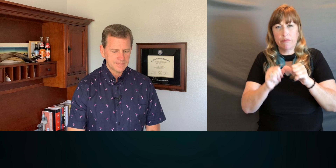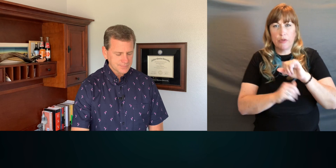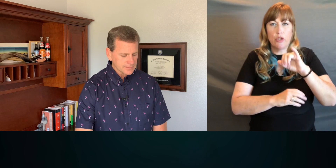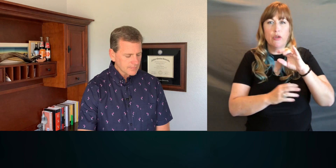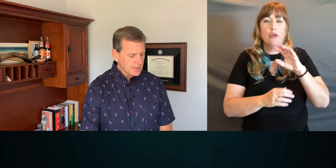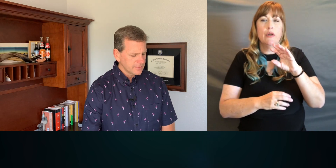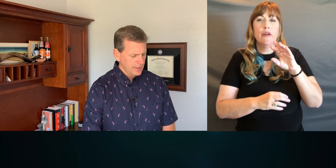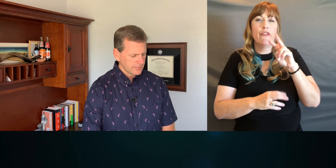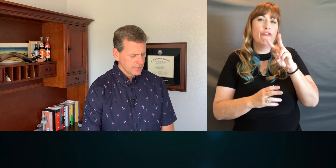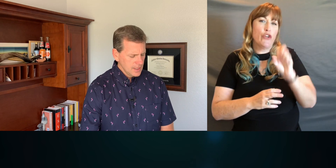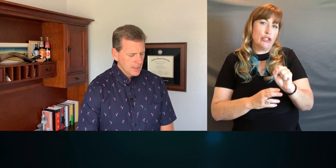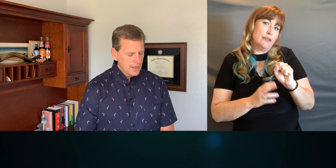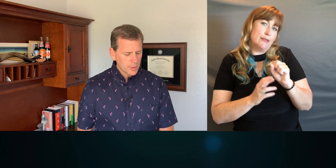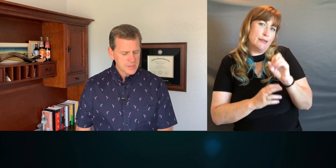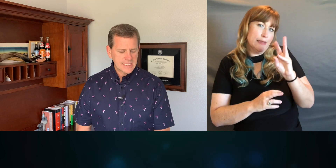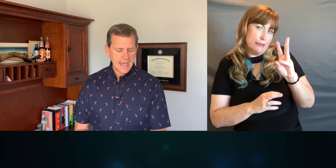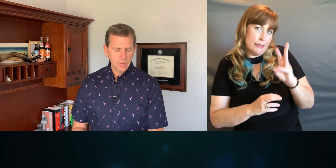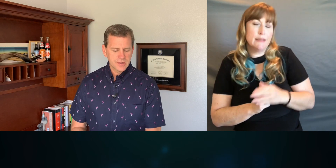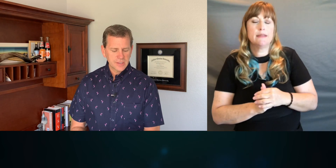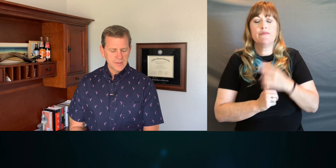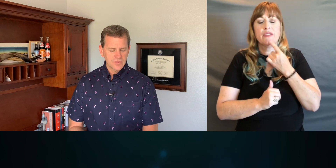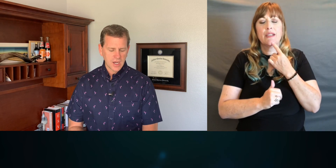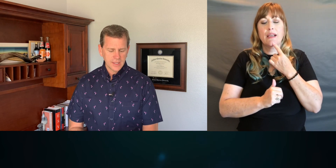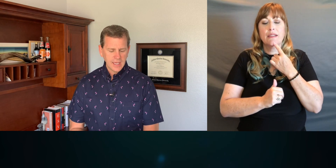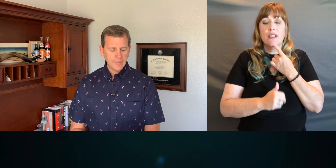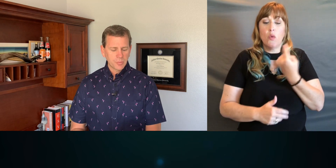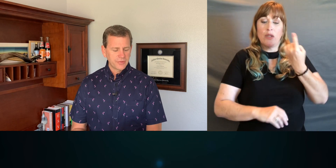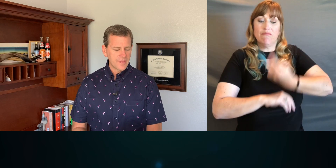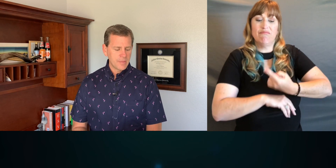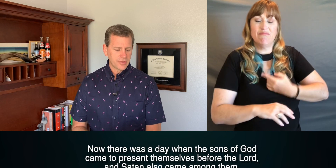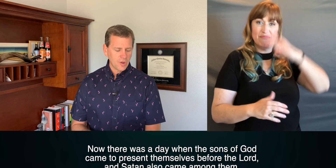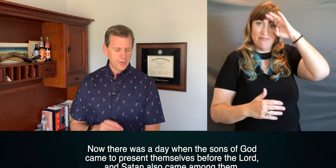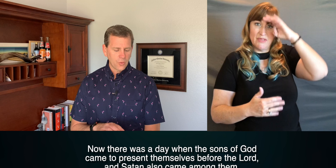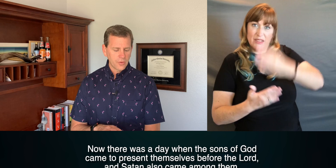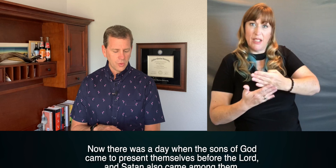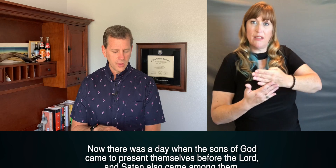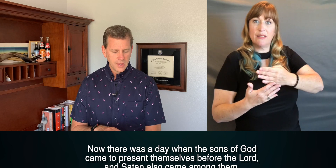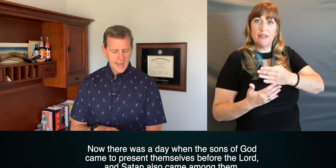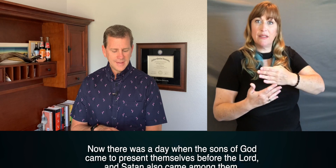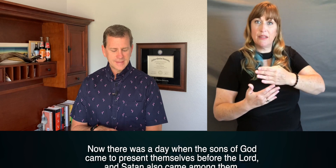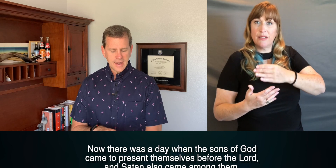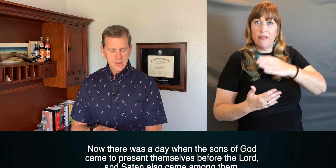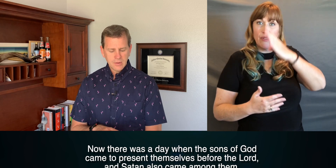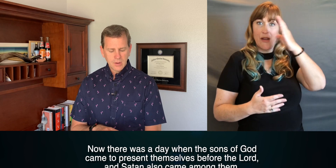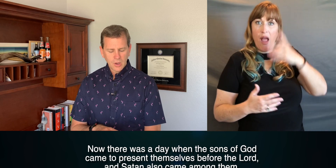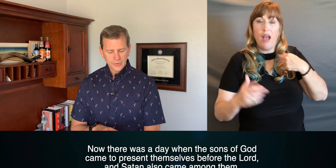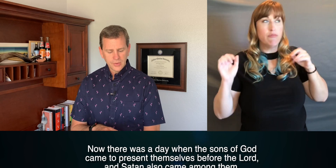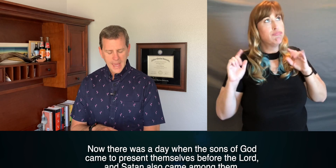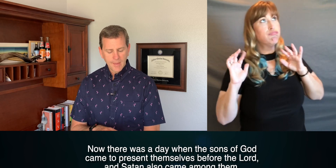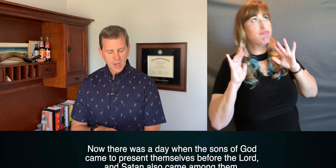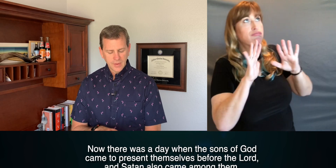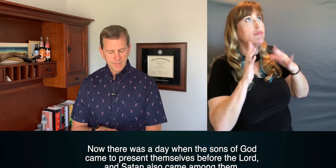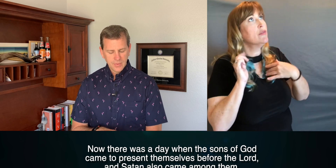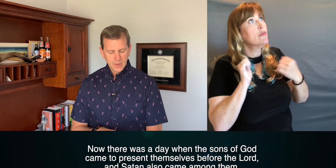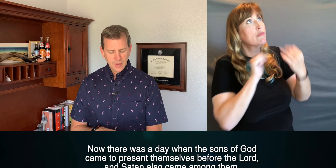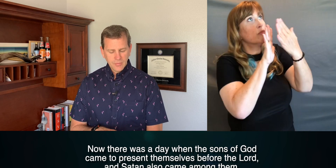happens. It says, "Now there was a day when the sons of God came to present themselves before the Lord, and Satan also came